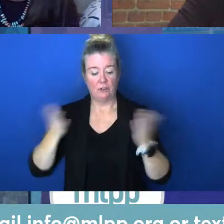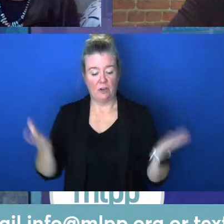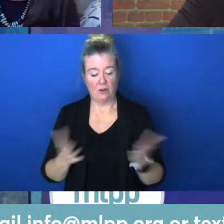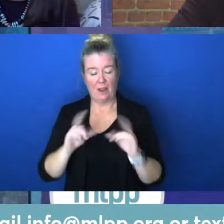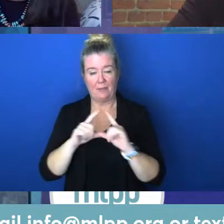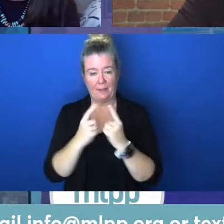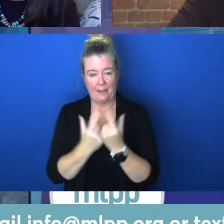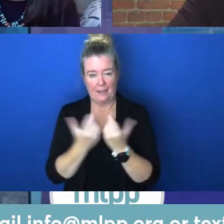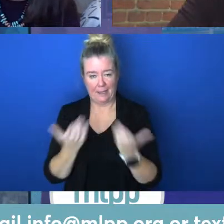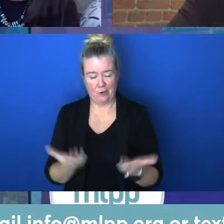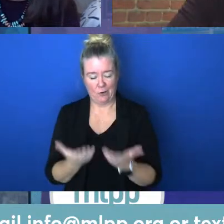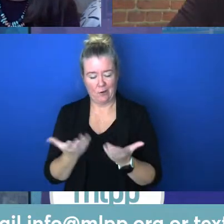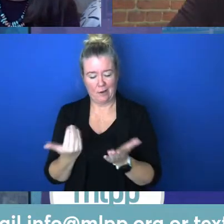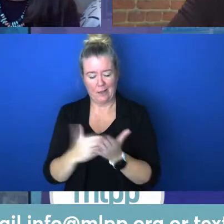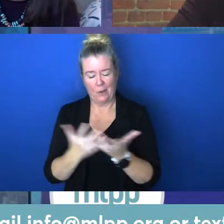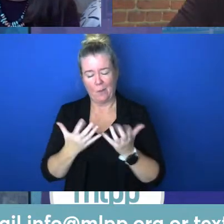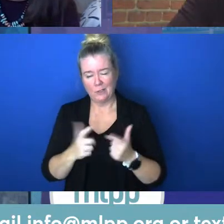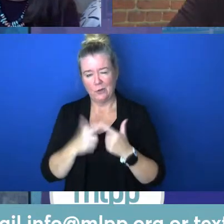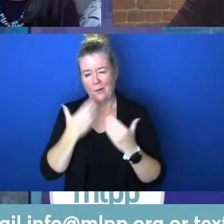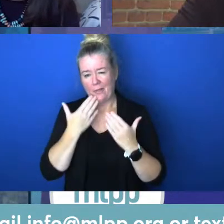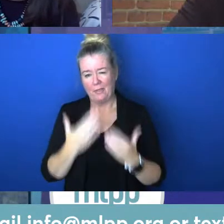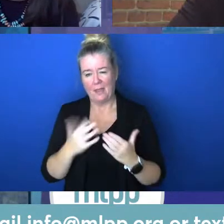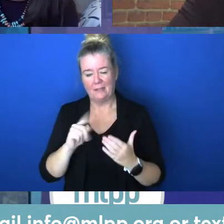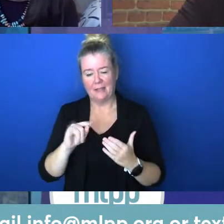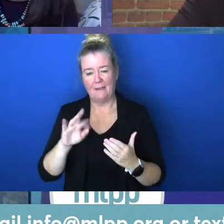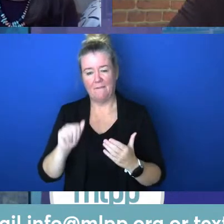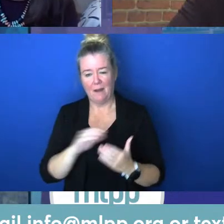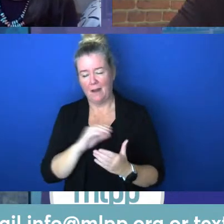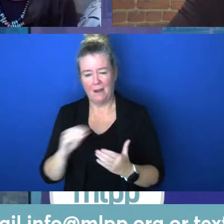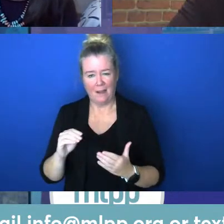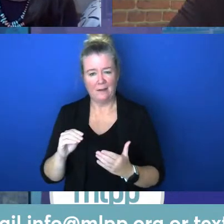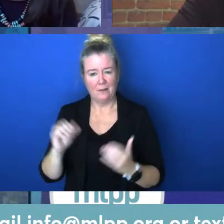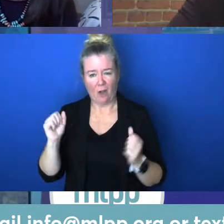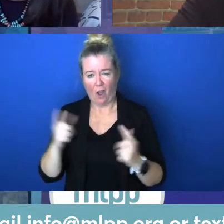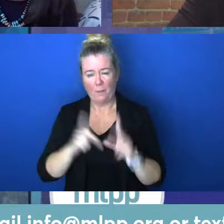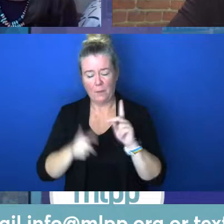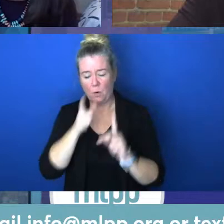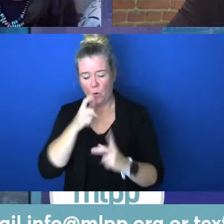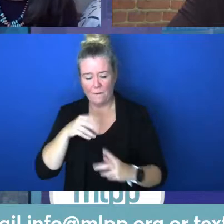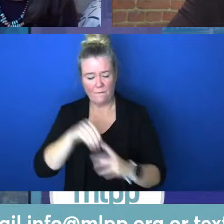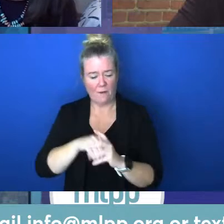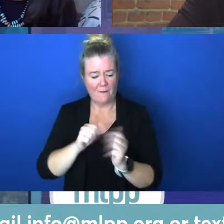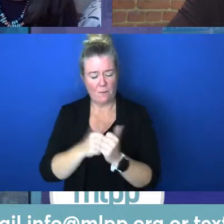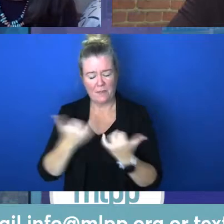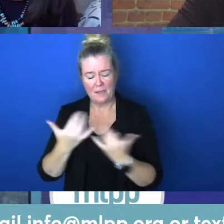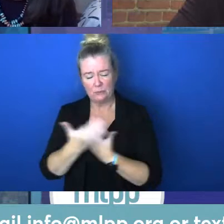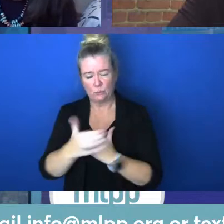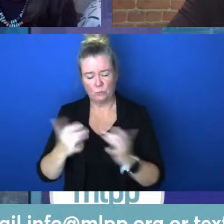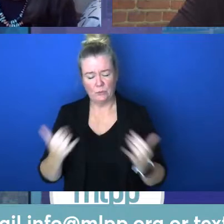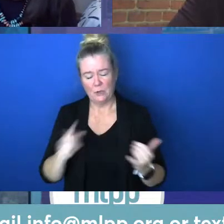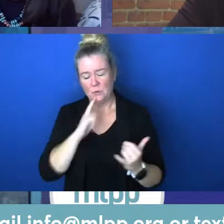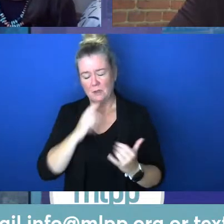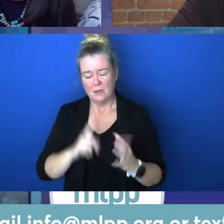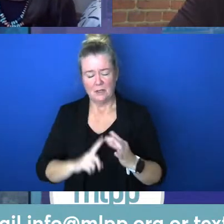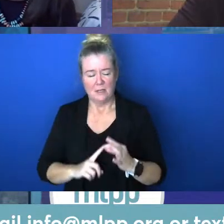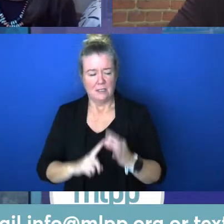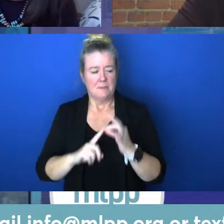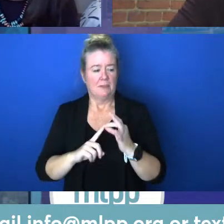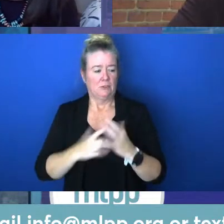League. Again, I just want to thank Taifa and everyone who's a part of this forum today. It's a really special